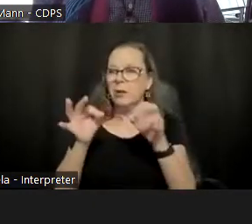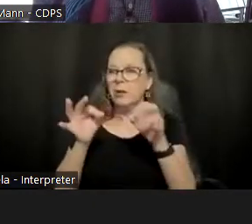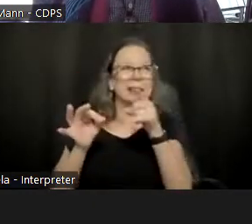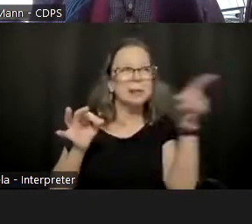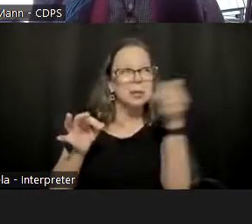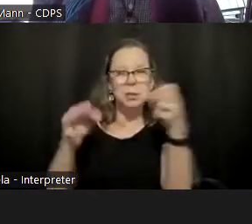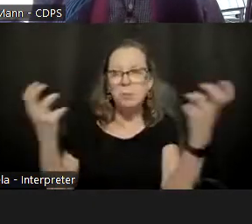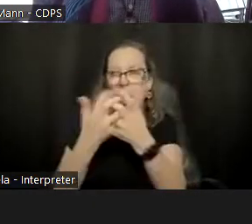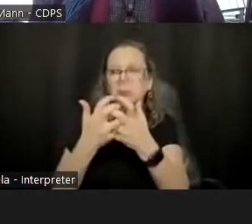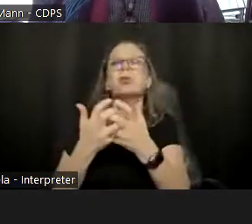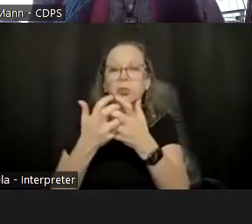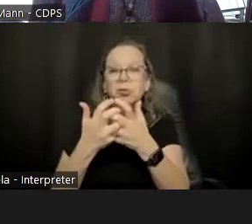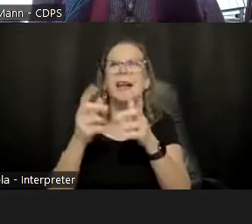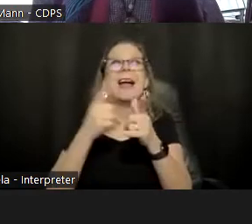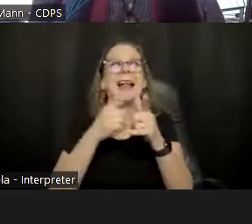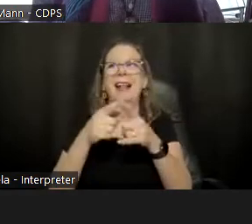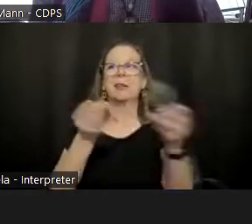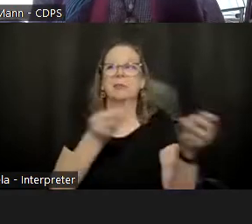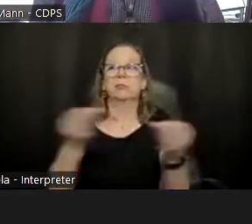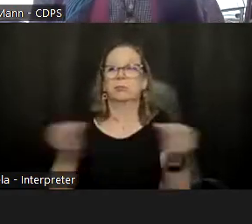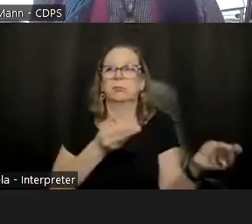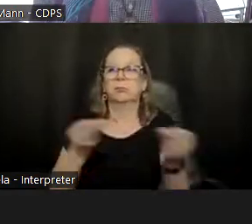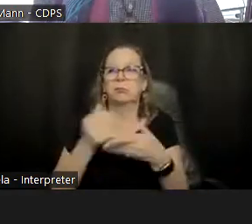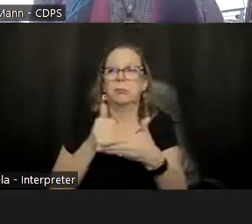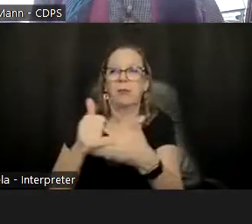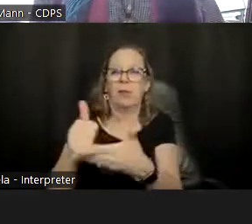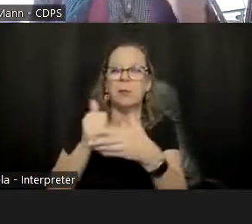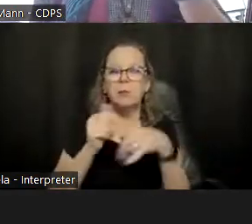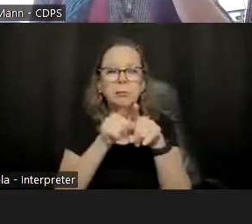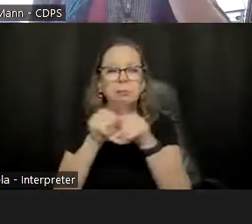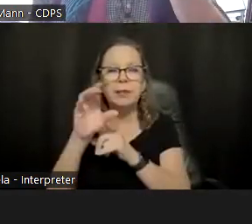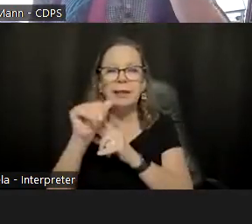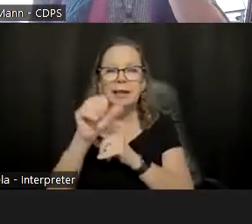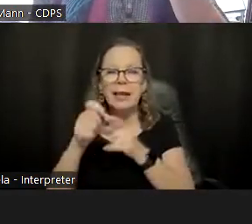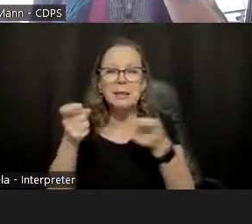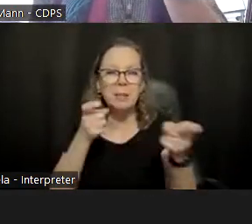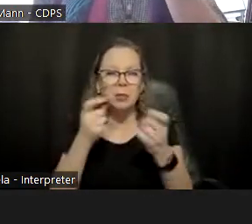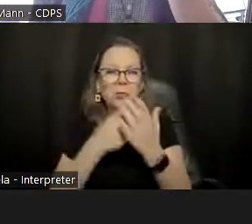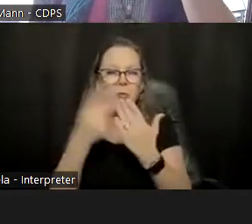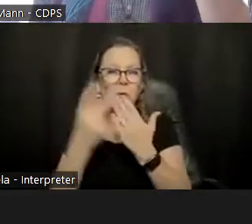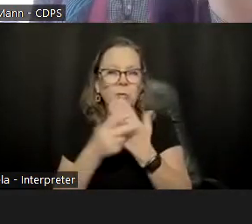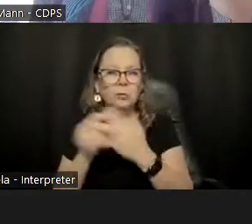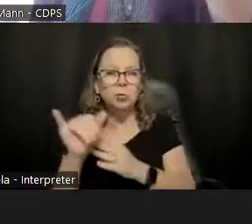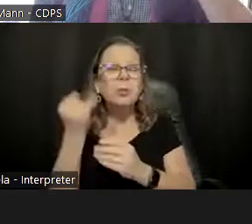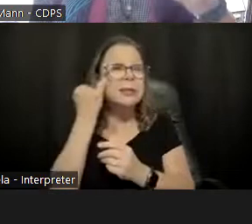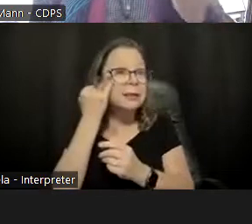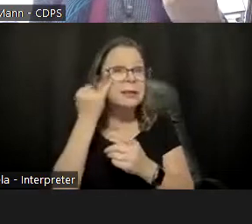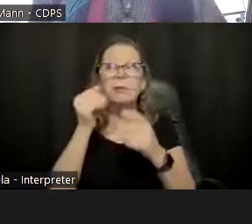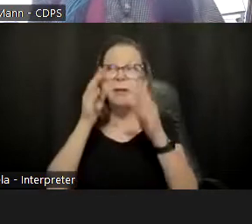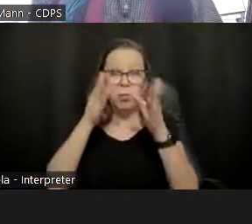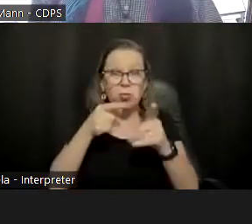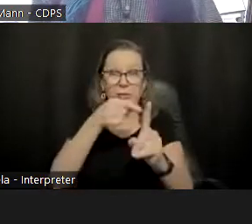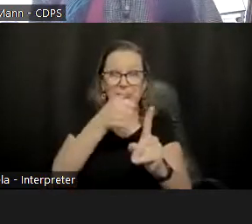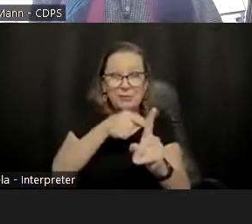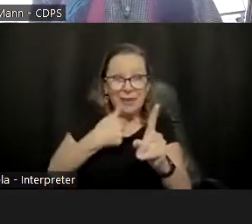can get resources for them. And that also works with case management programs too. So if we have an individual that's working with a